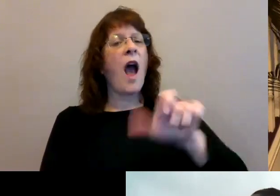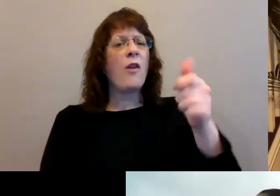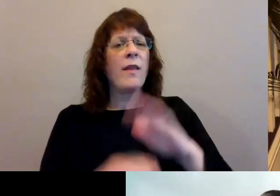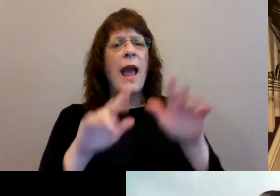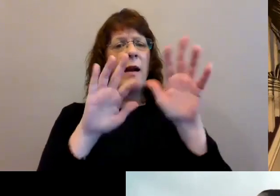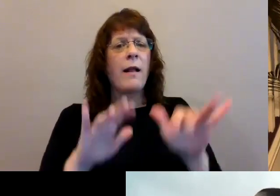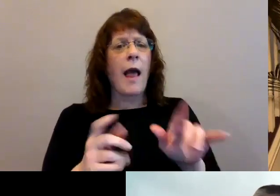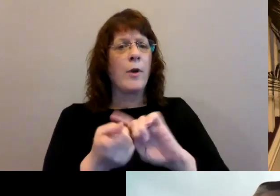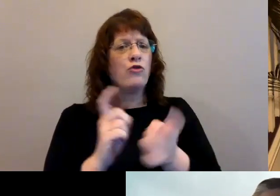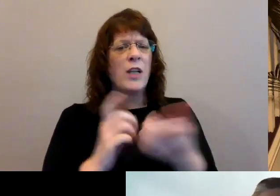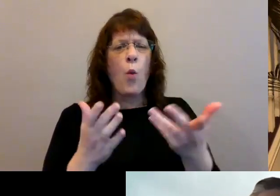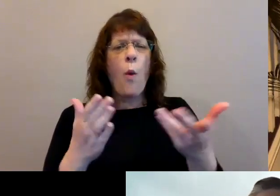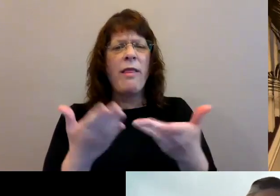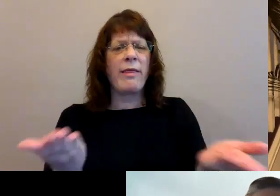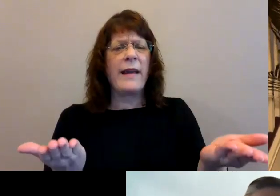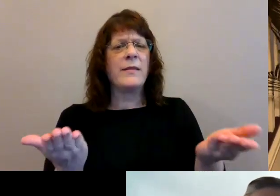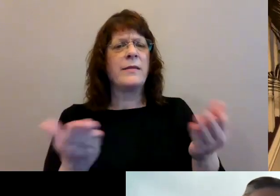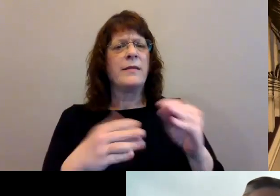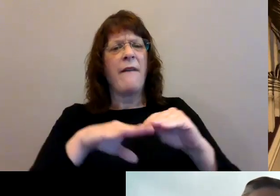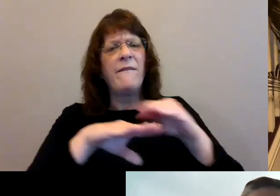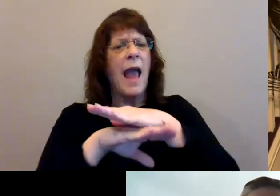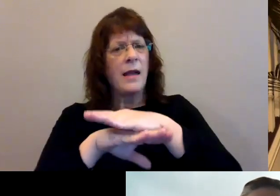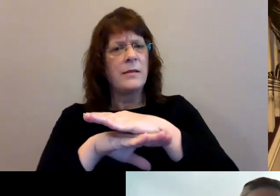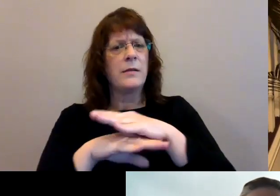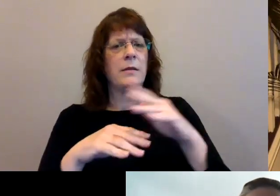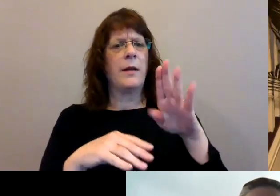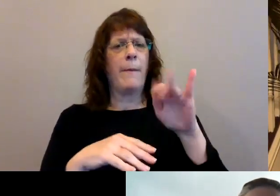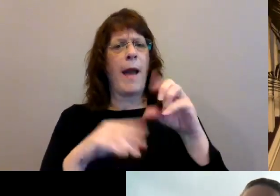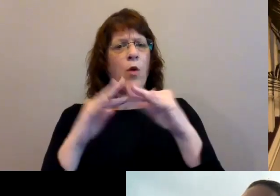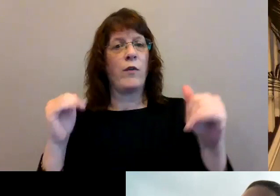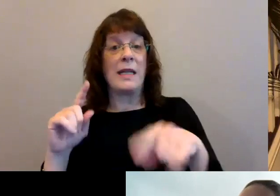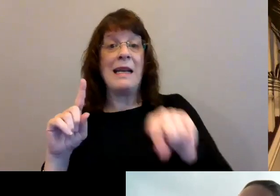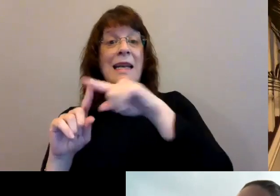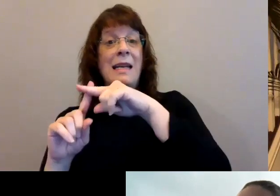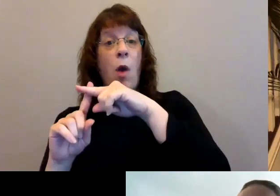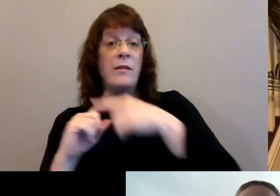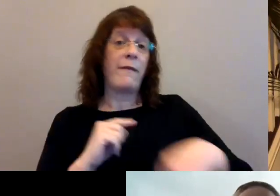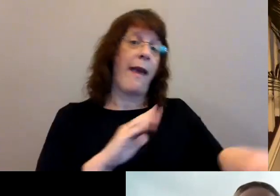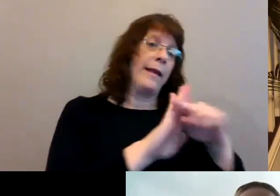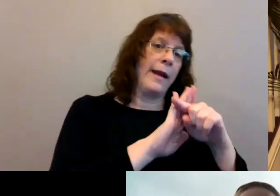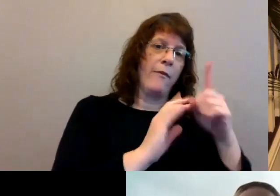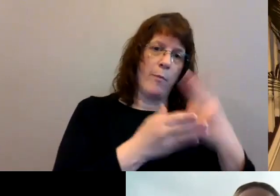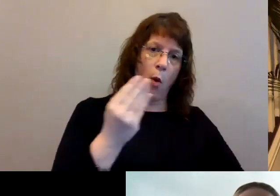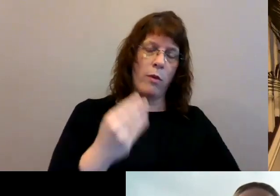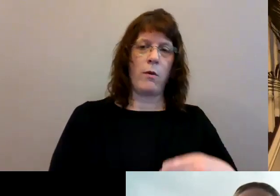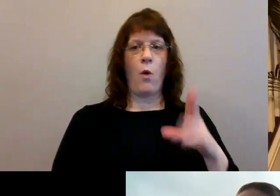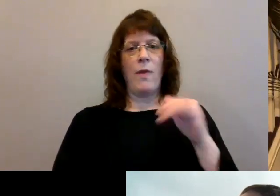things affect biodiversity negatively as well as positively? That's a good question.